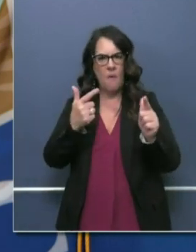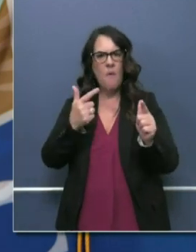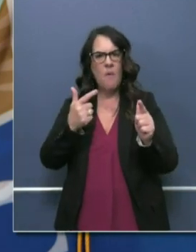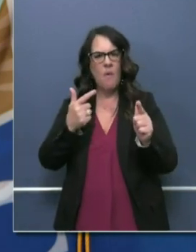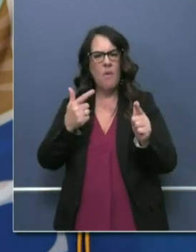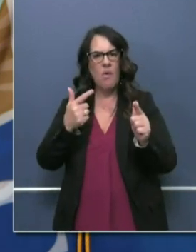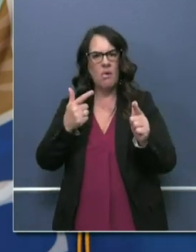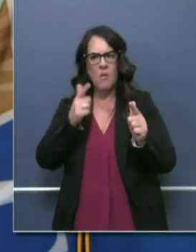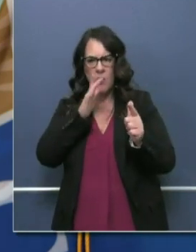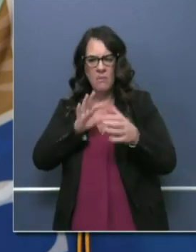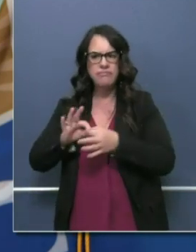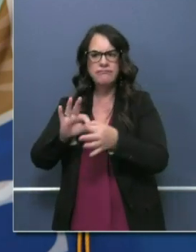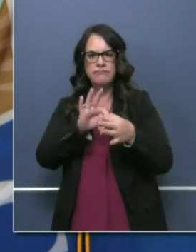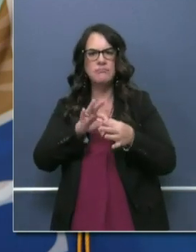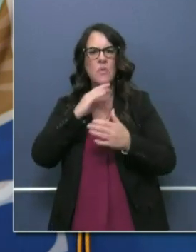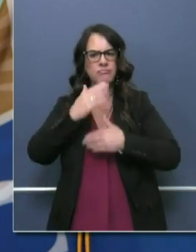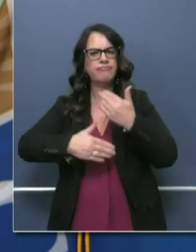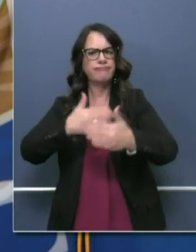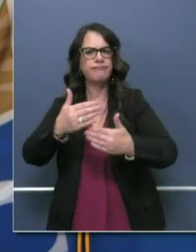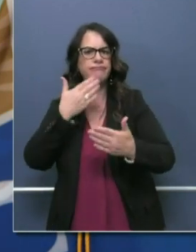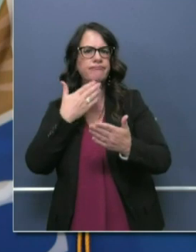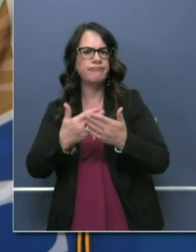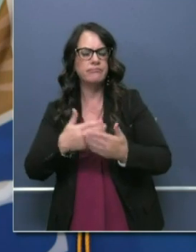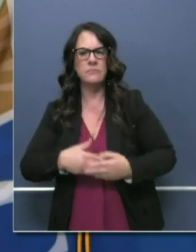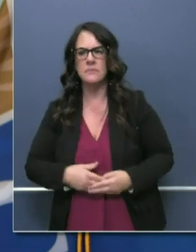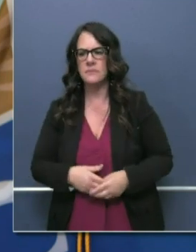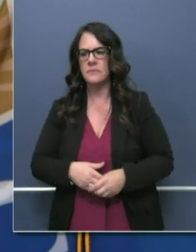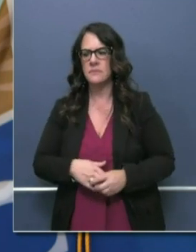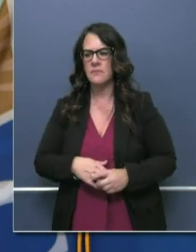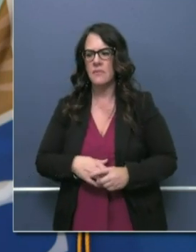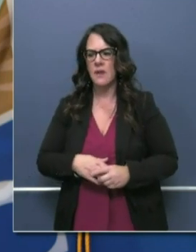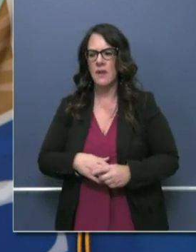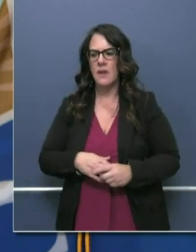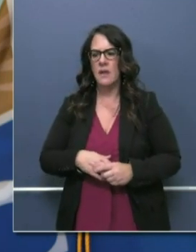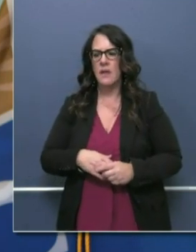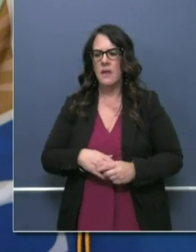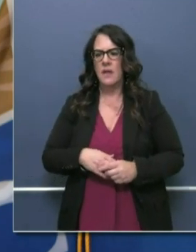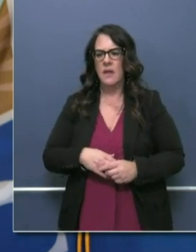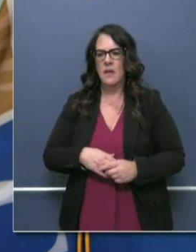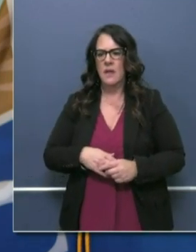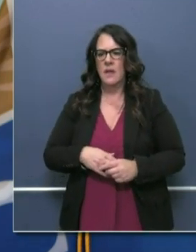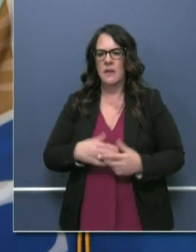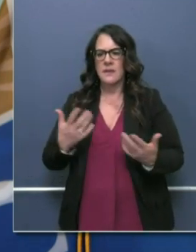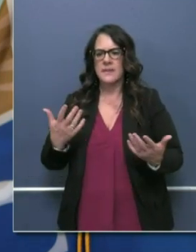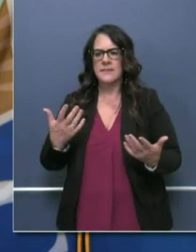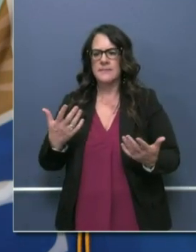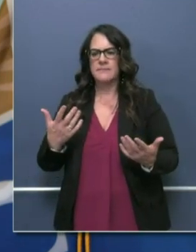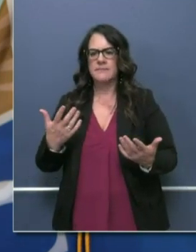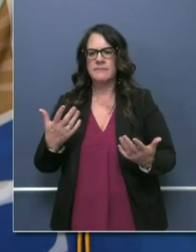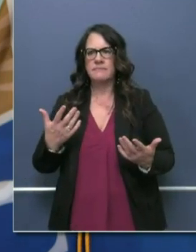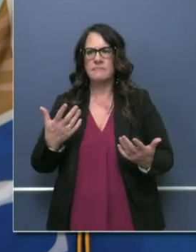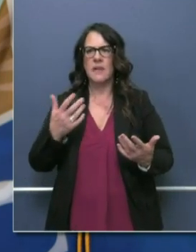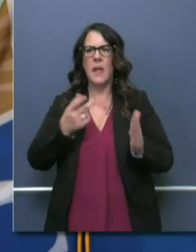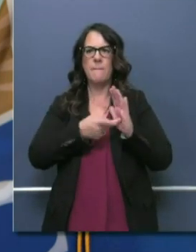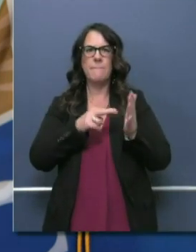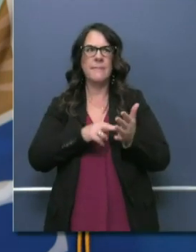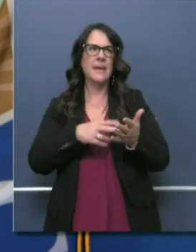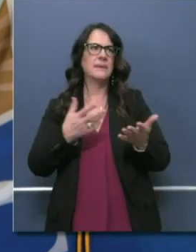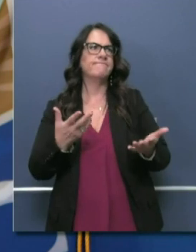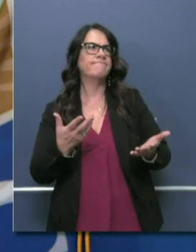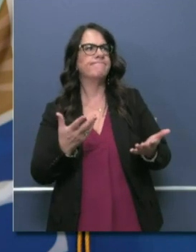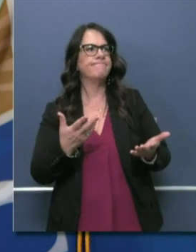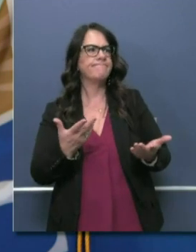mentioned, and it's just a proof point, the work that the ABC did. It's not a shot across the bow. It's